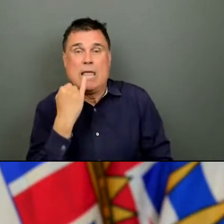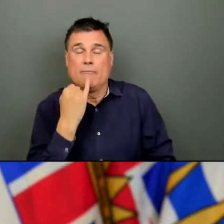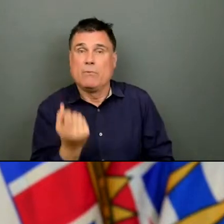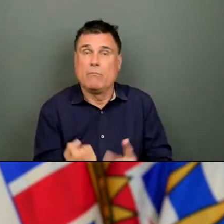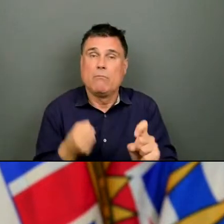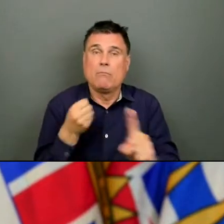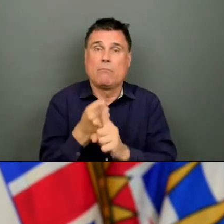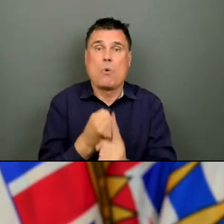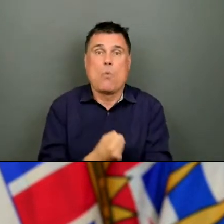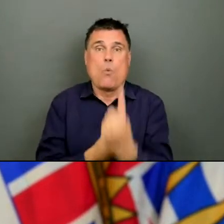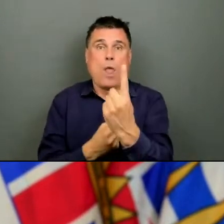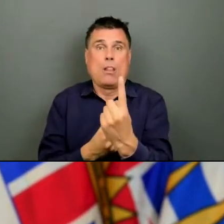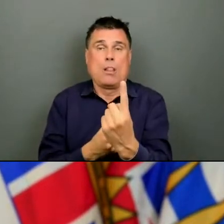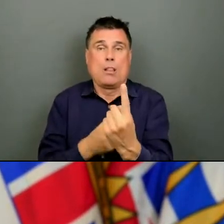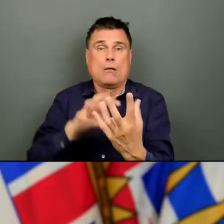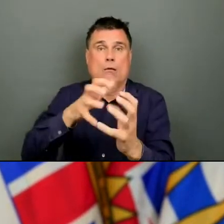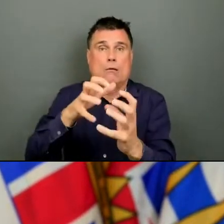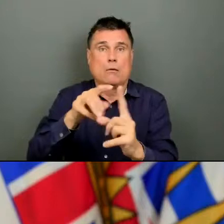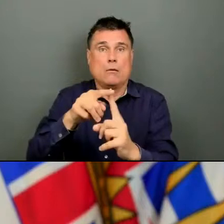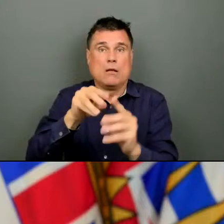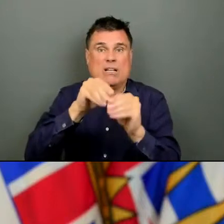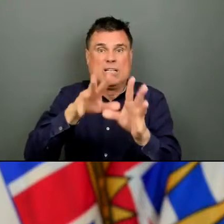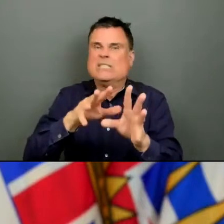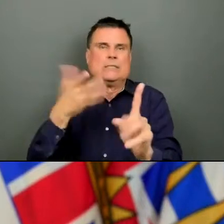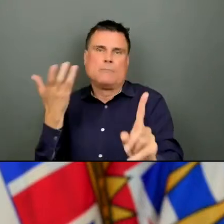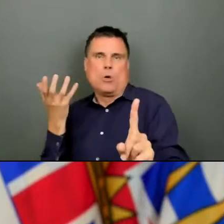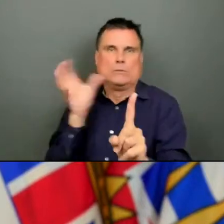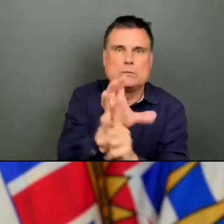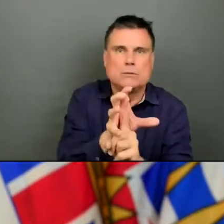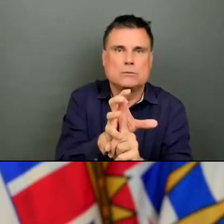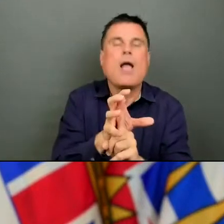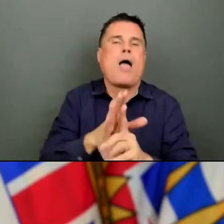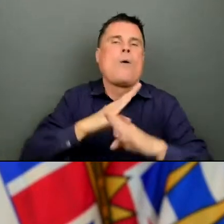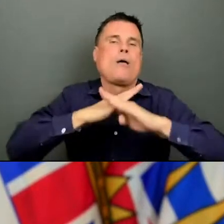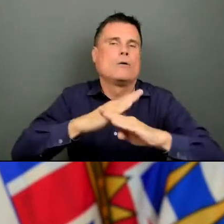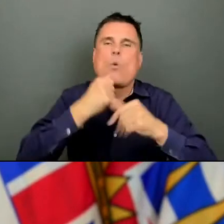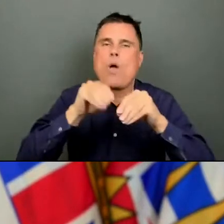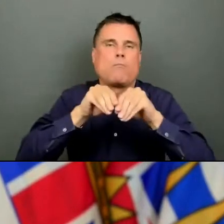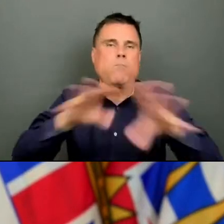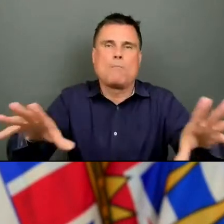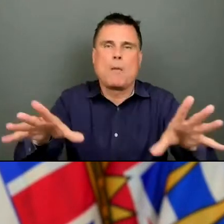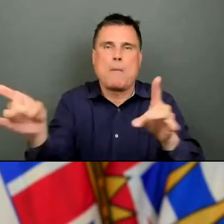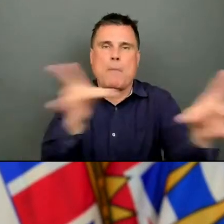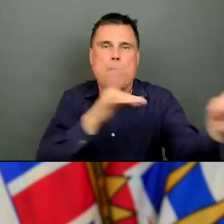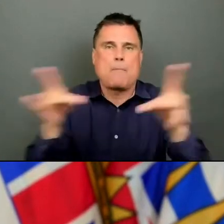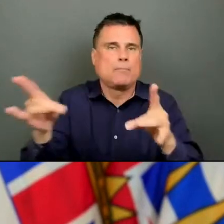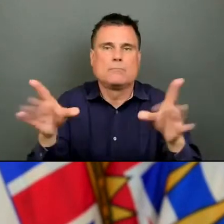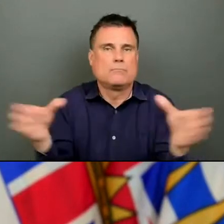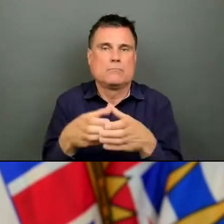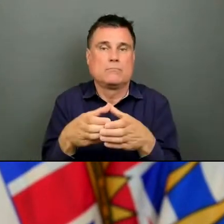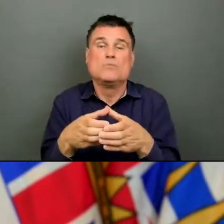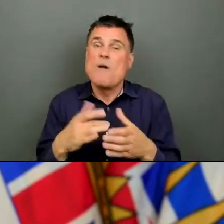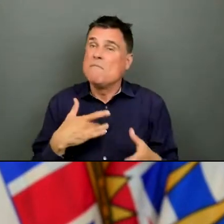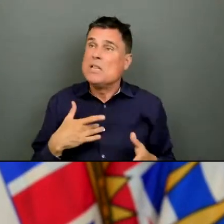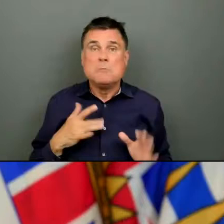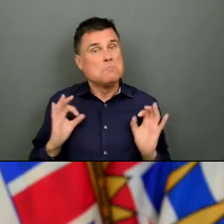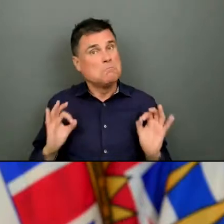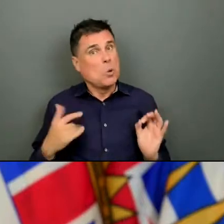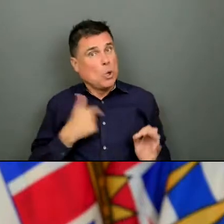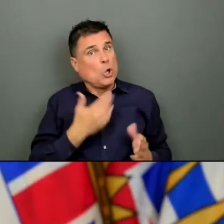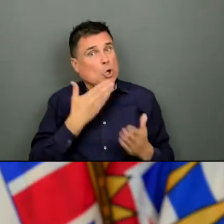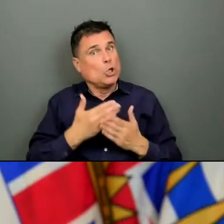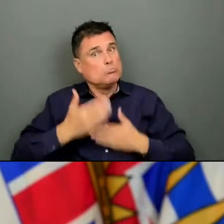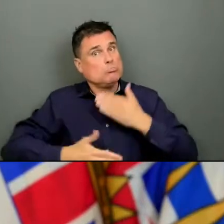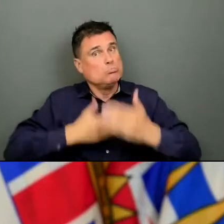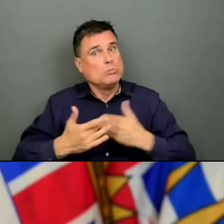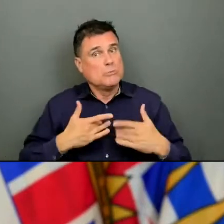from that introduction. So yes, we are in a good place now. We need to get our cases